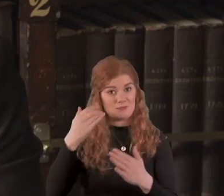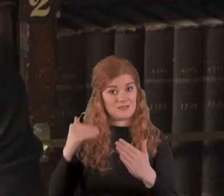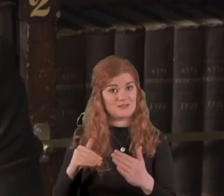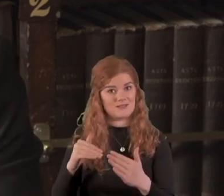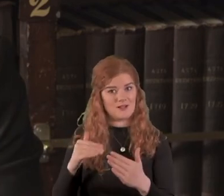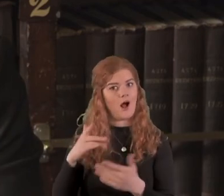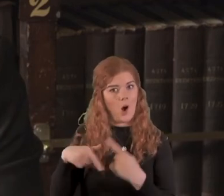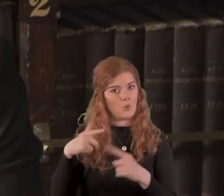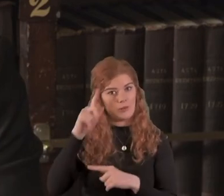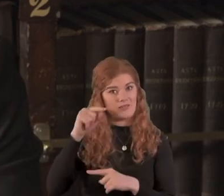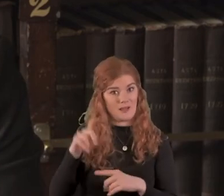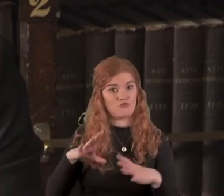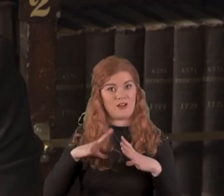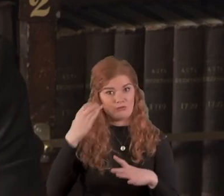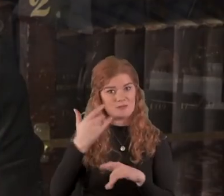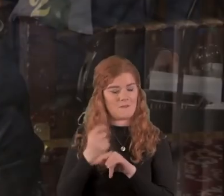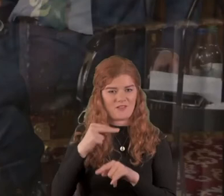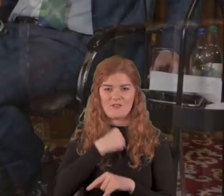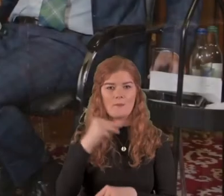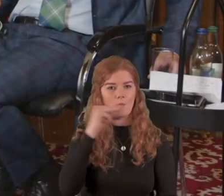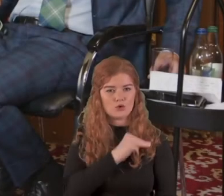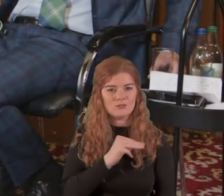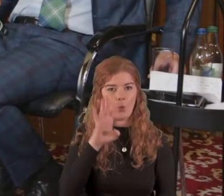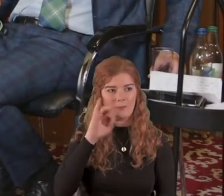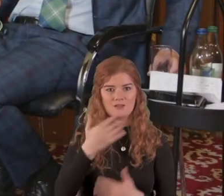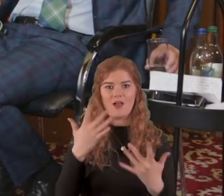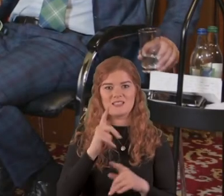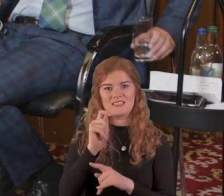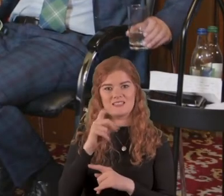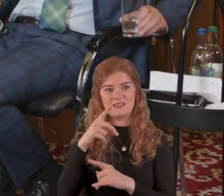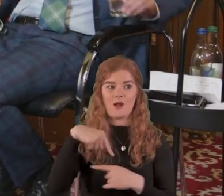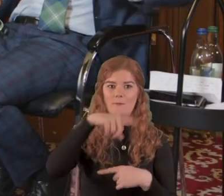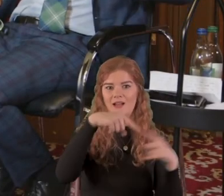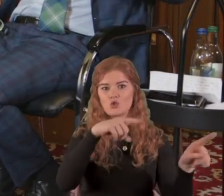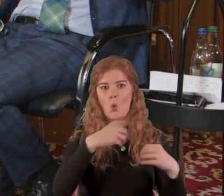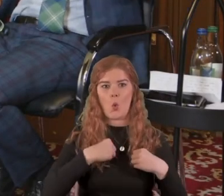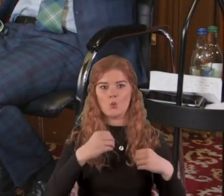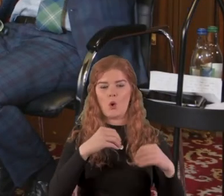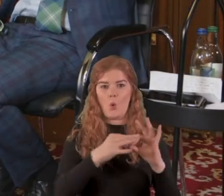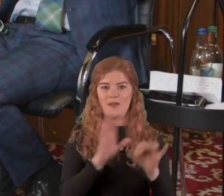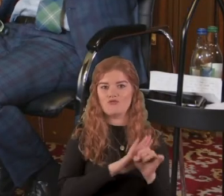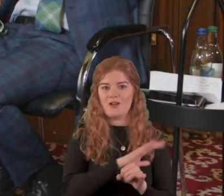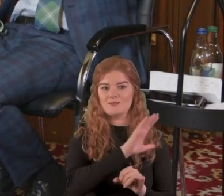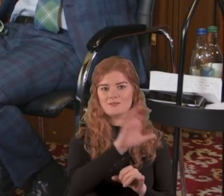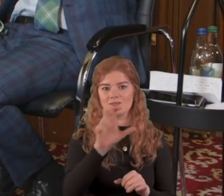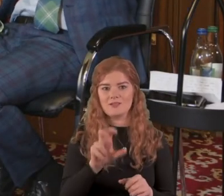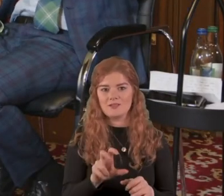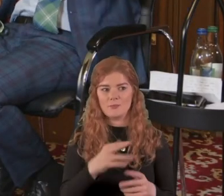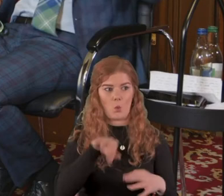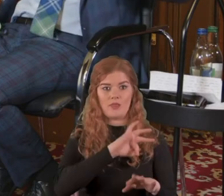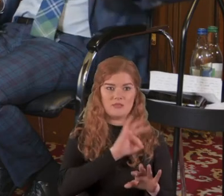often considered quite important because a lot of the TDs would have gone back to their own constituencies where